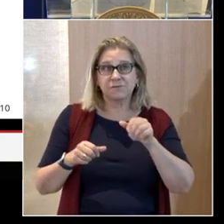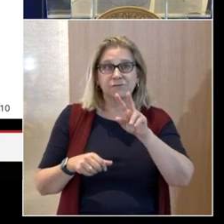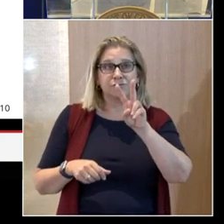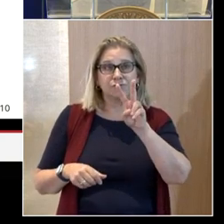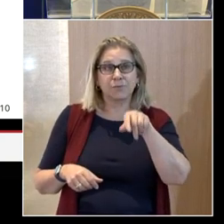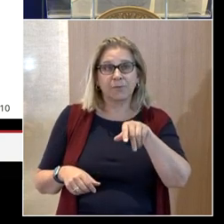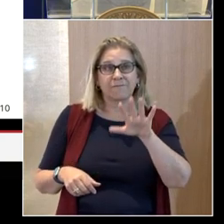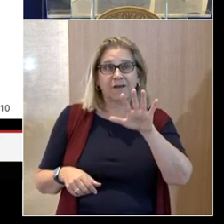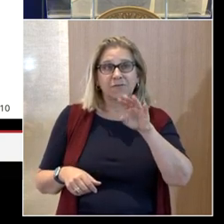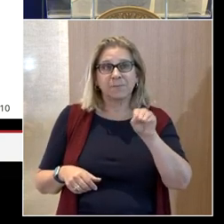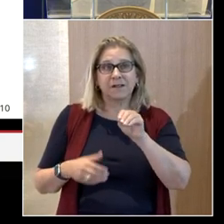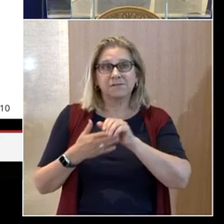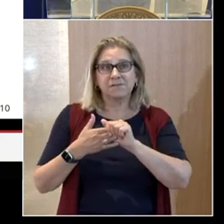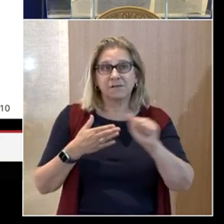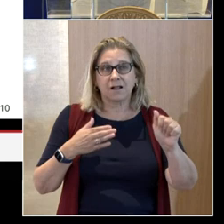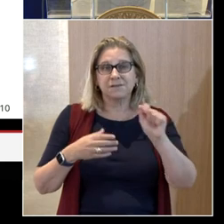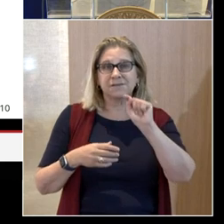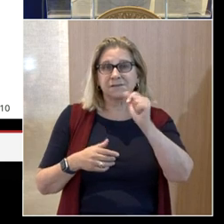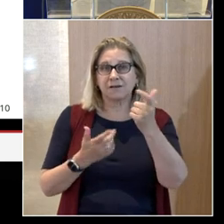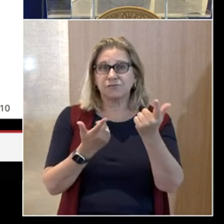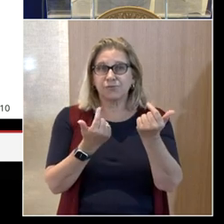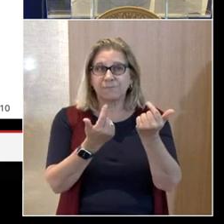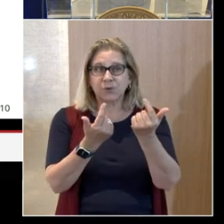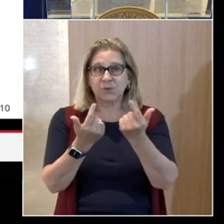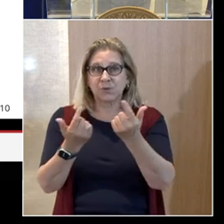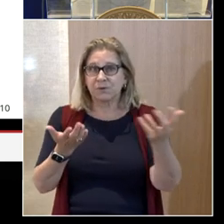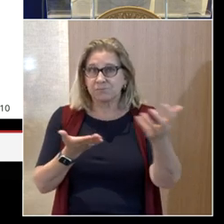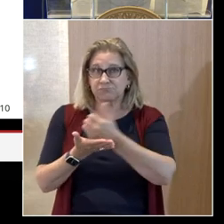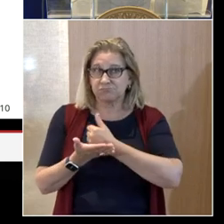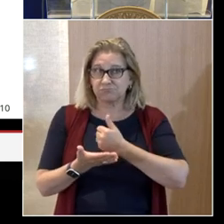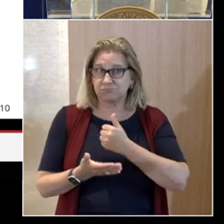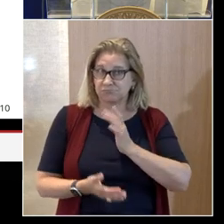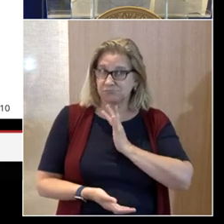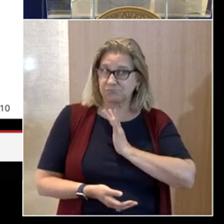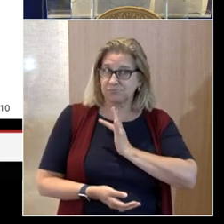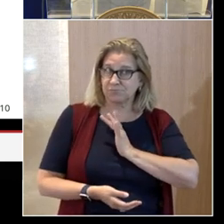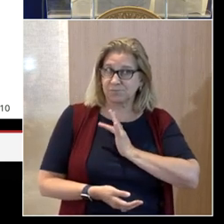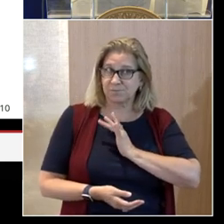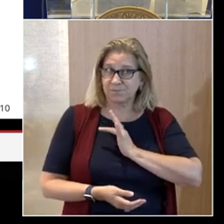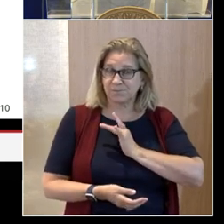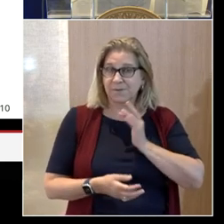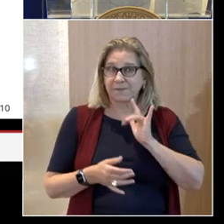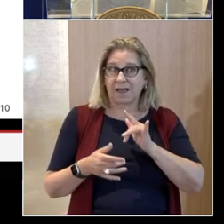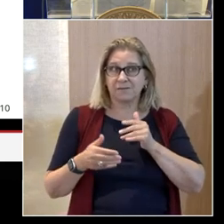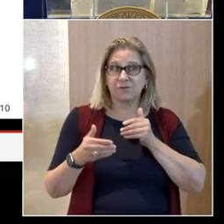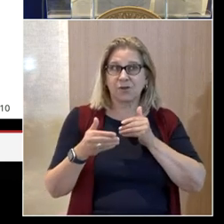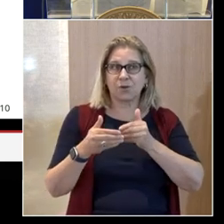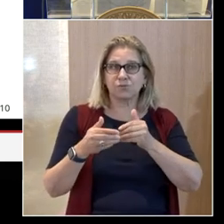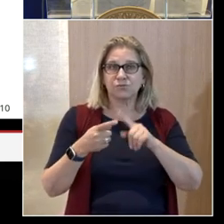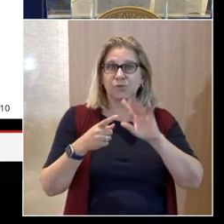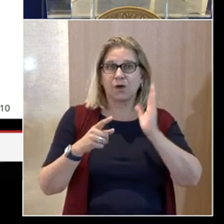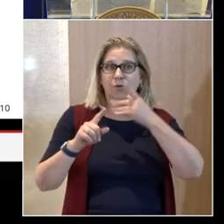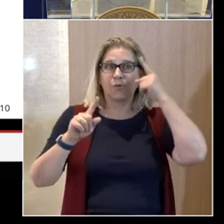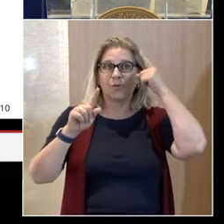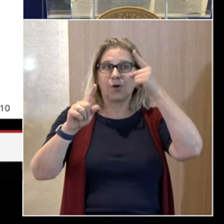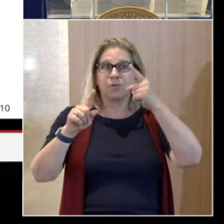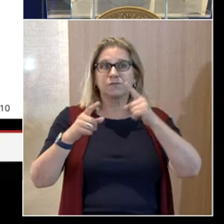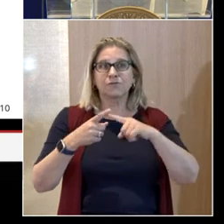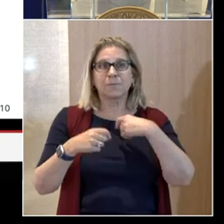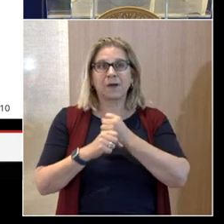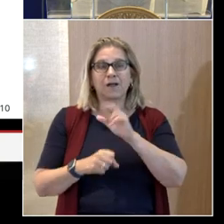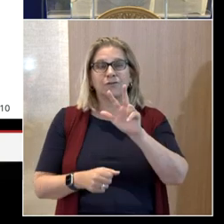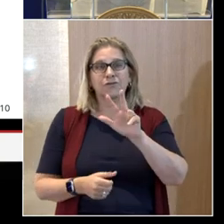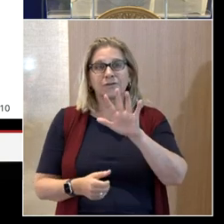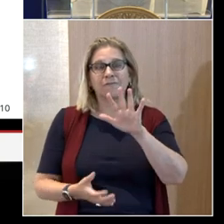tax revenue for the district and will move us closer to our goal of creating 35,000 new high